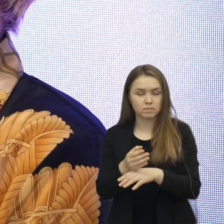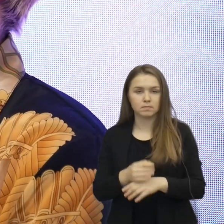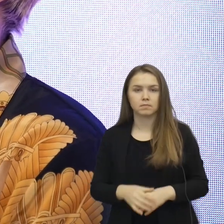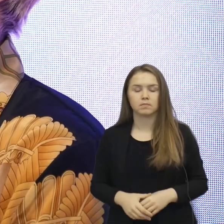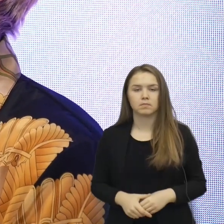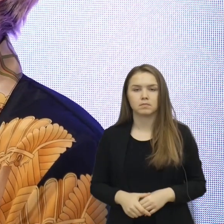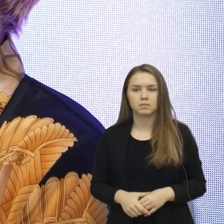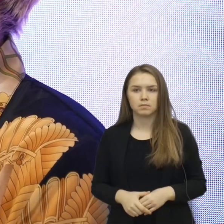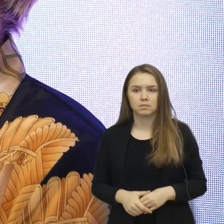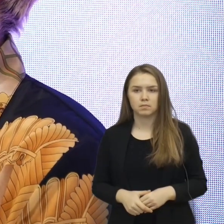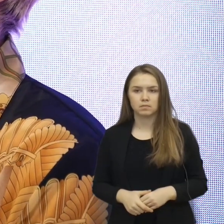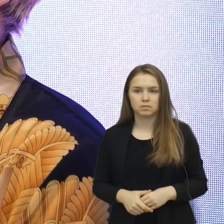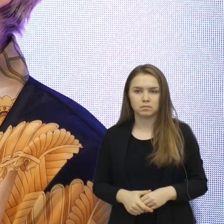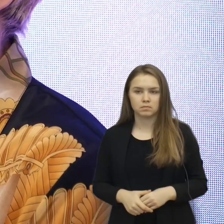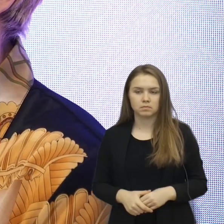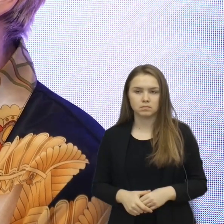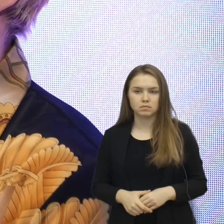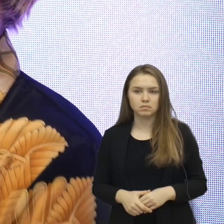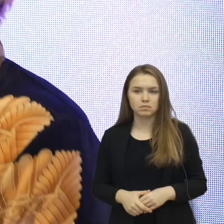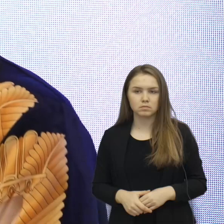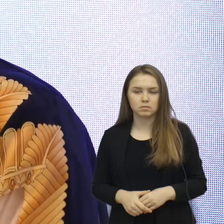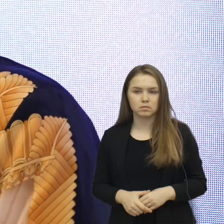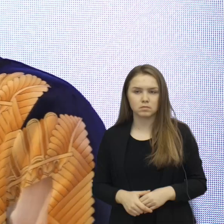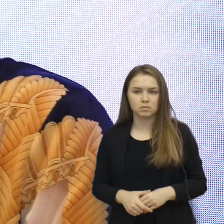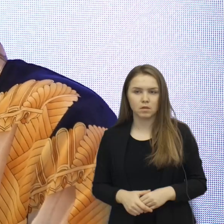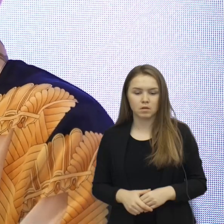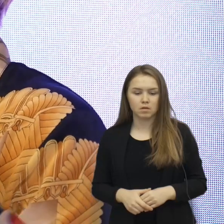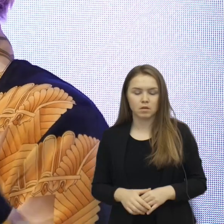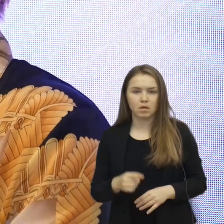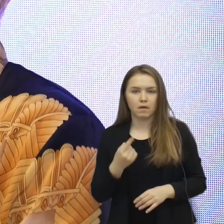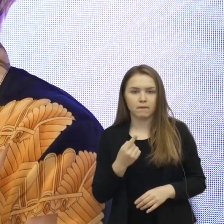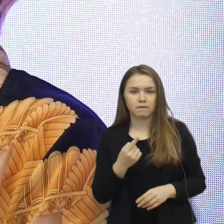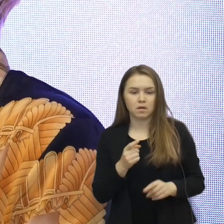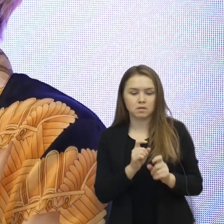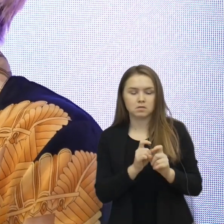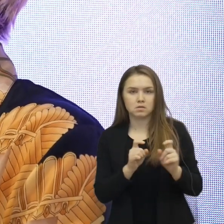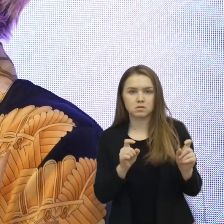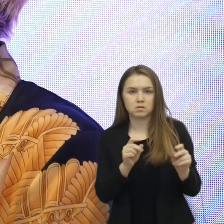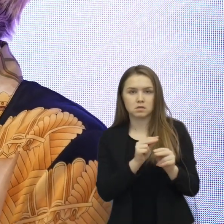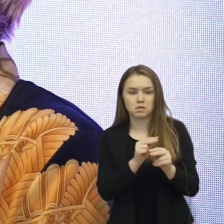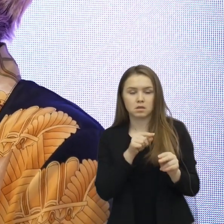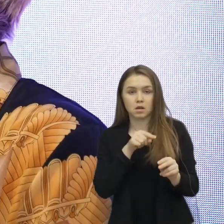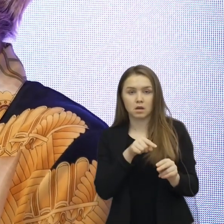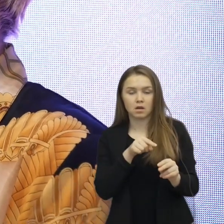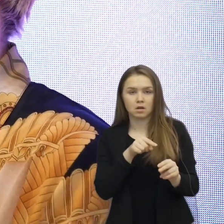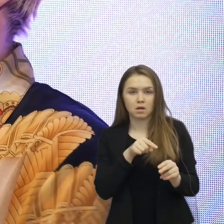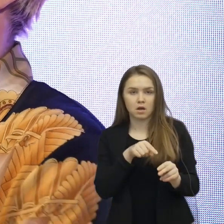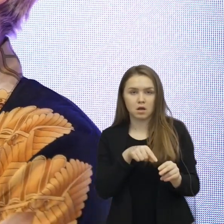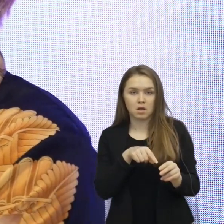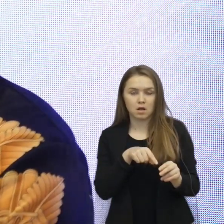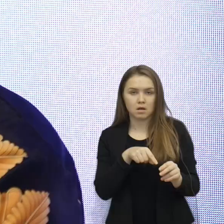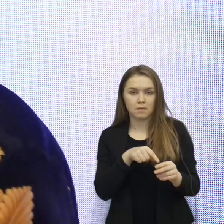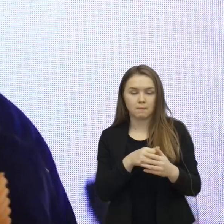people under 80 have received the diagnosis in the last 4 years. So even though legally it's possible, technically it does not happen in real life.